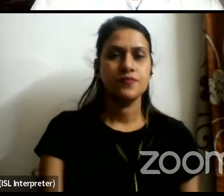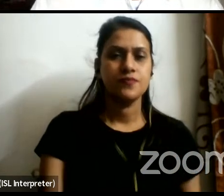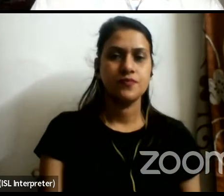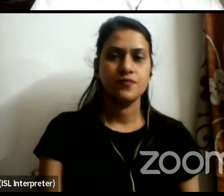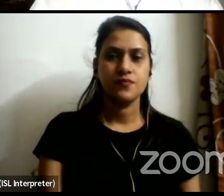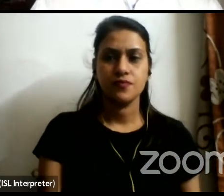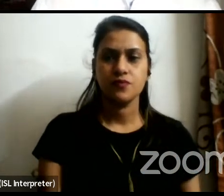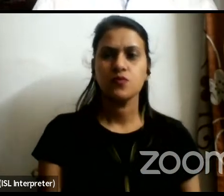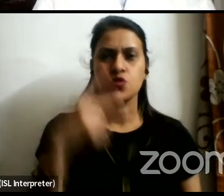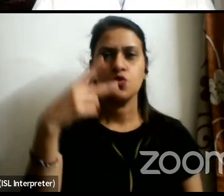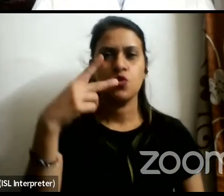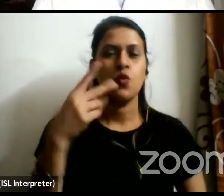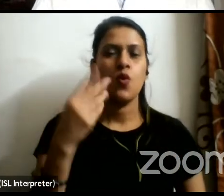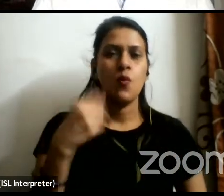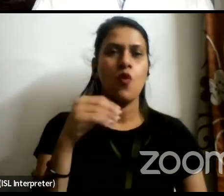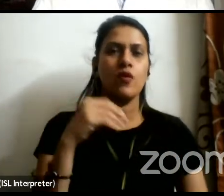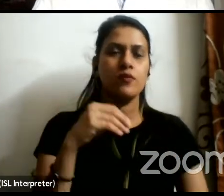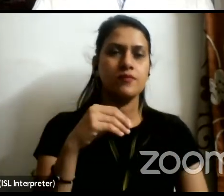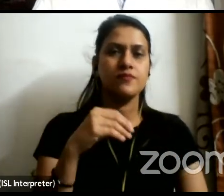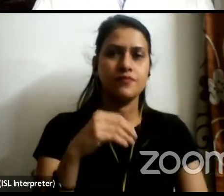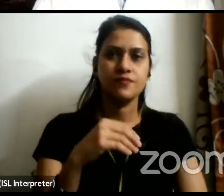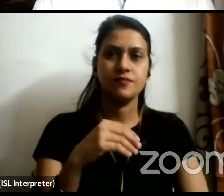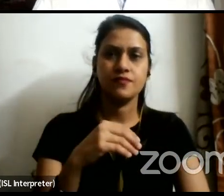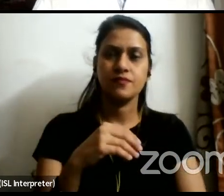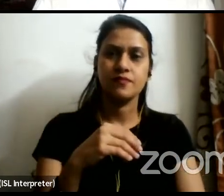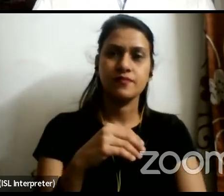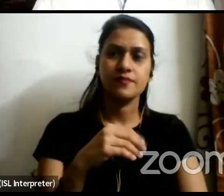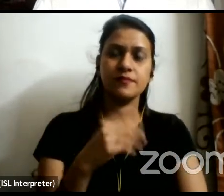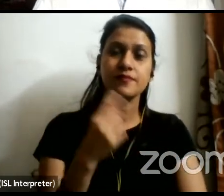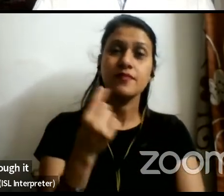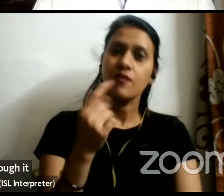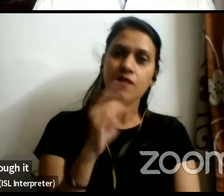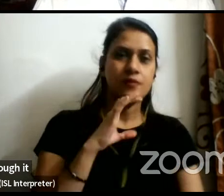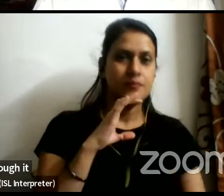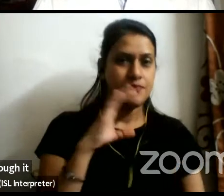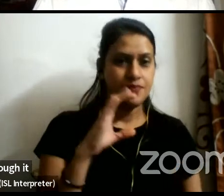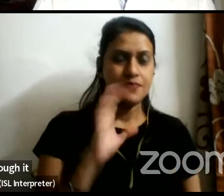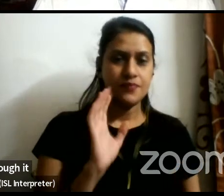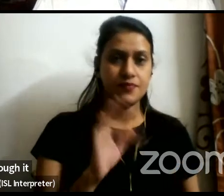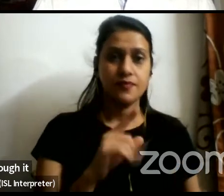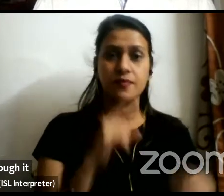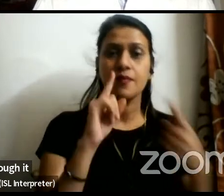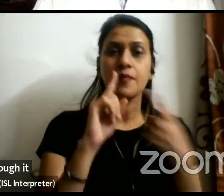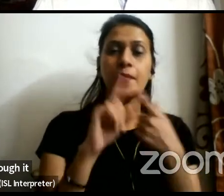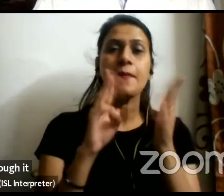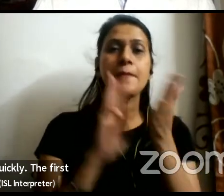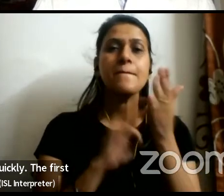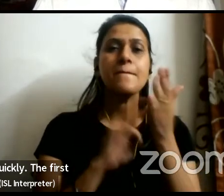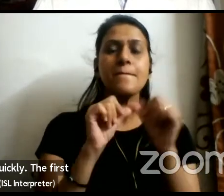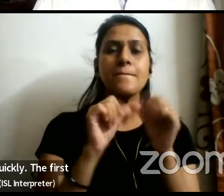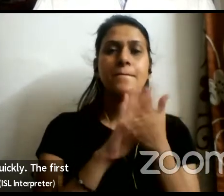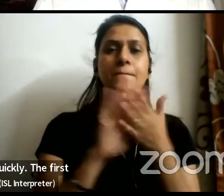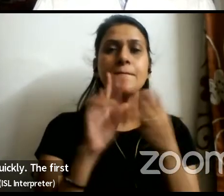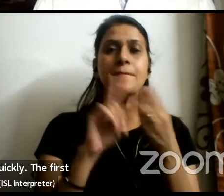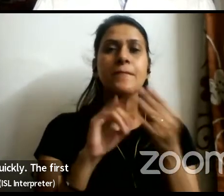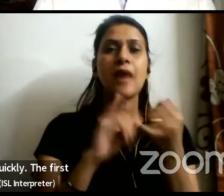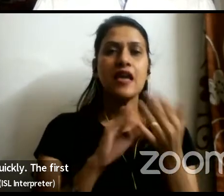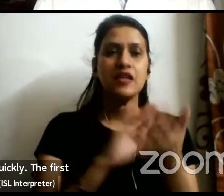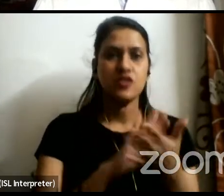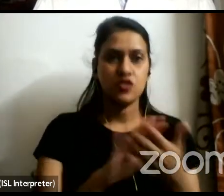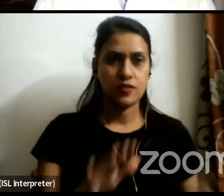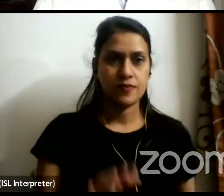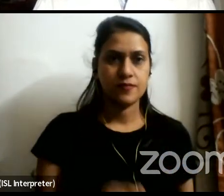Two, actually. Let's just move through it quickly. The first one is by Mr. Mahesh, who's asking us, one, what